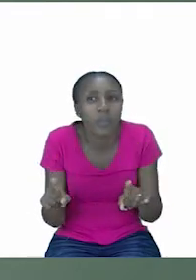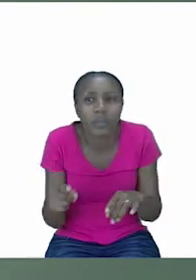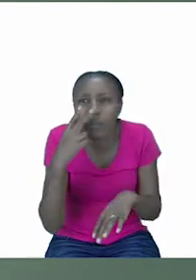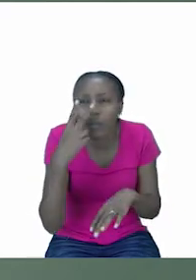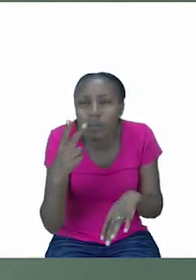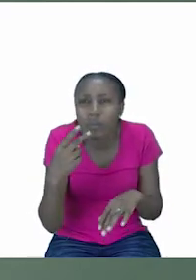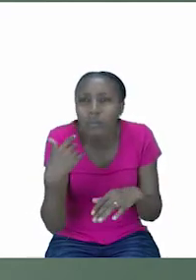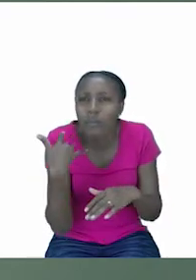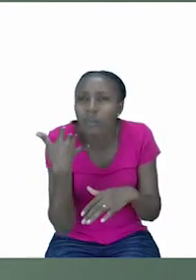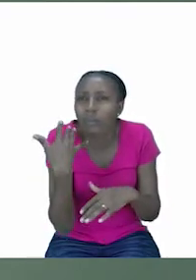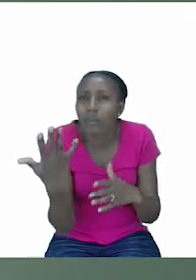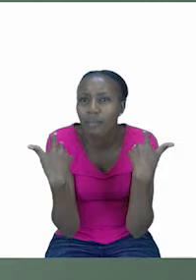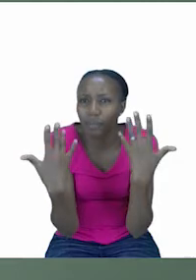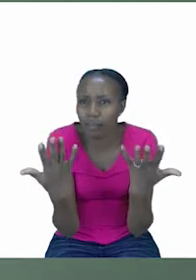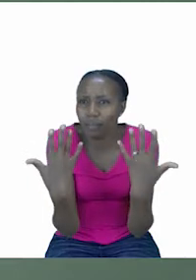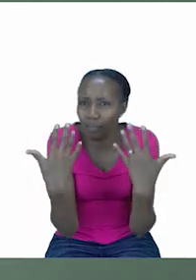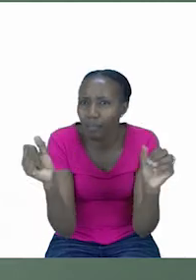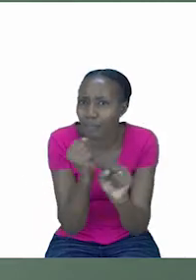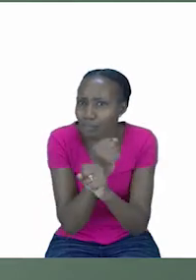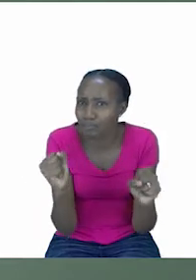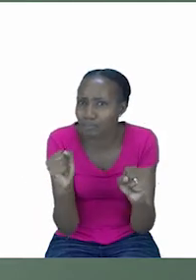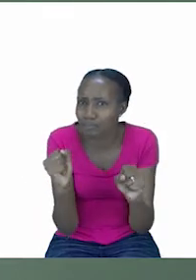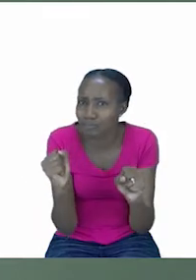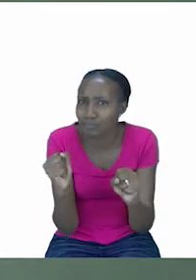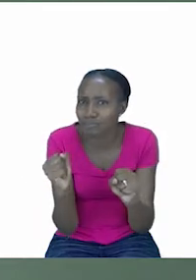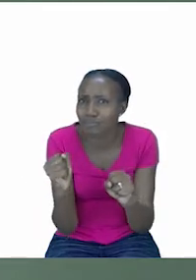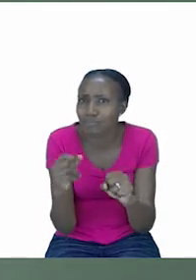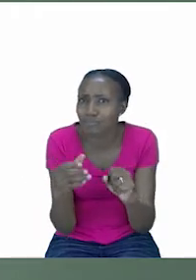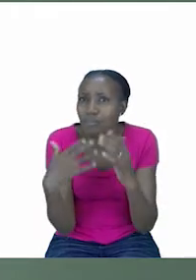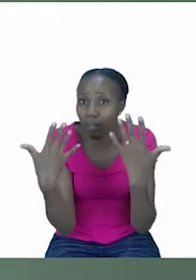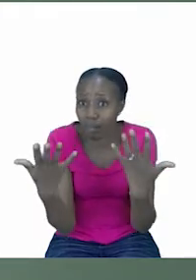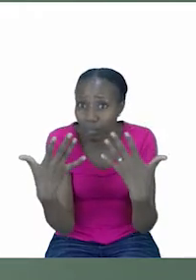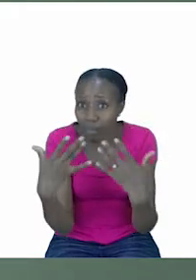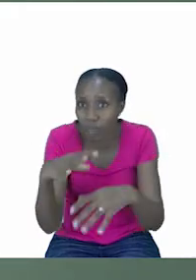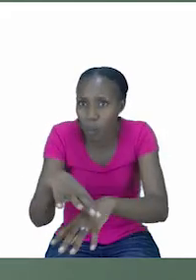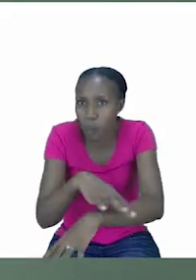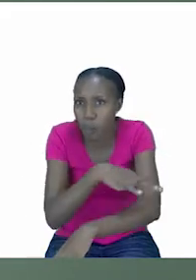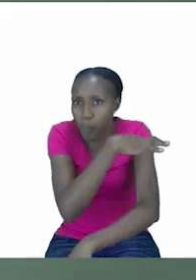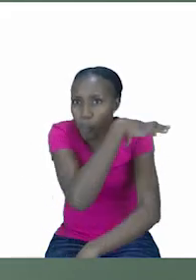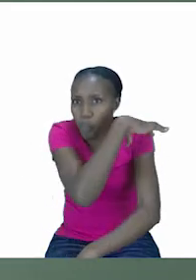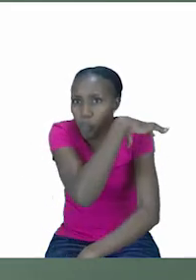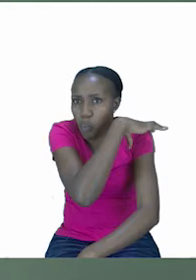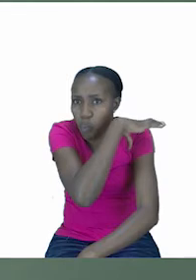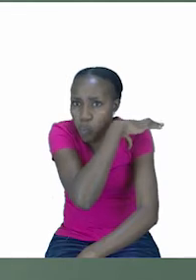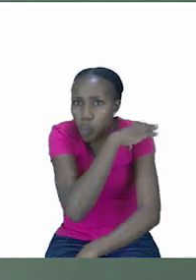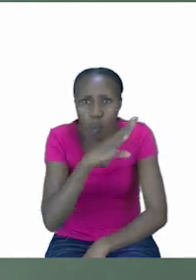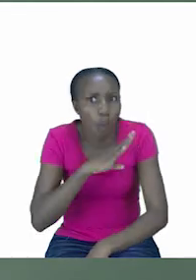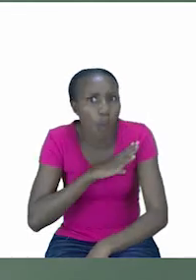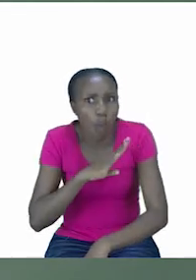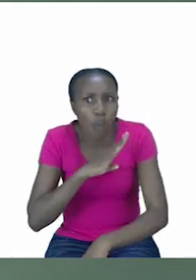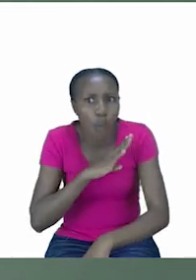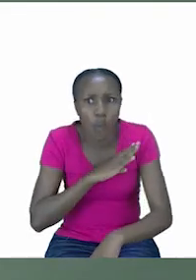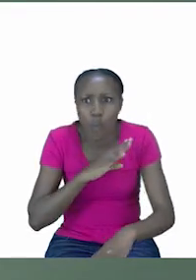there, we can't color the hand, the whole hand brown. That